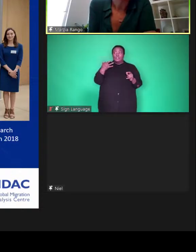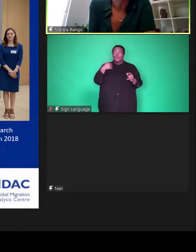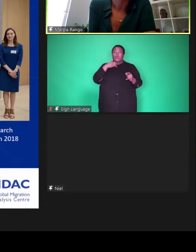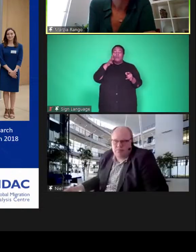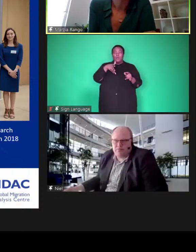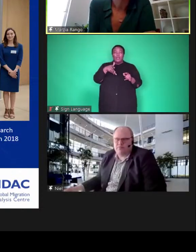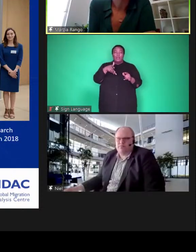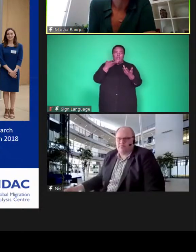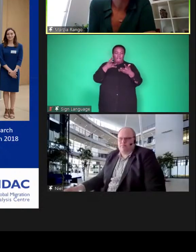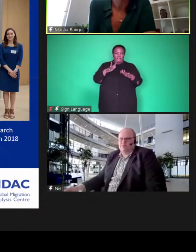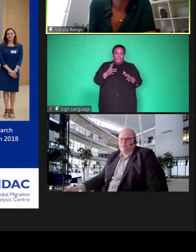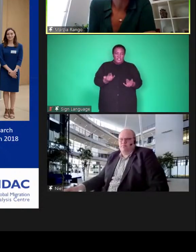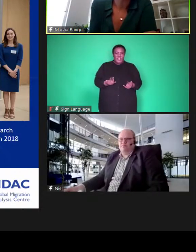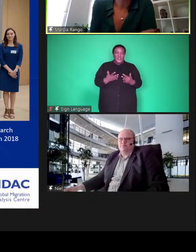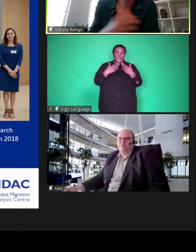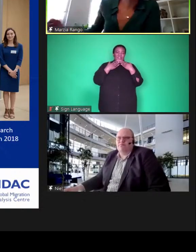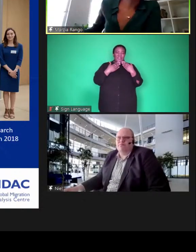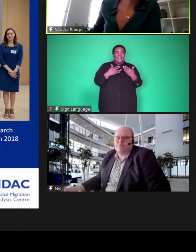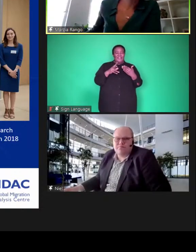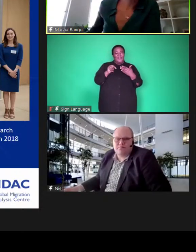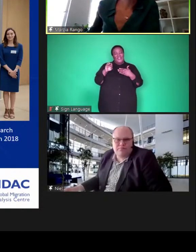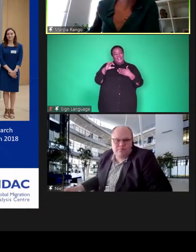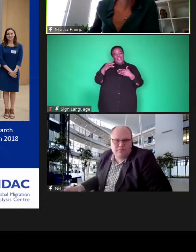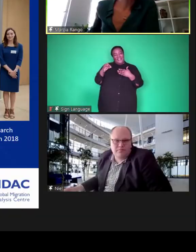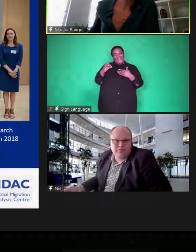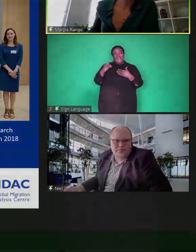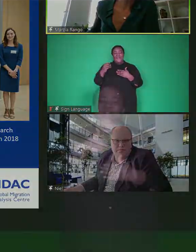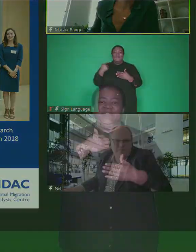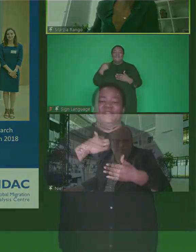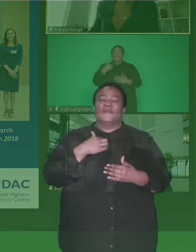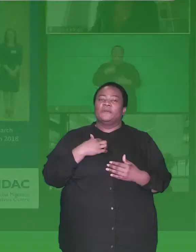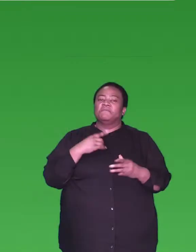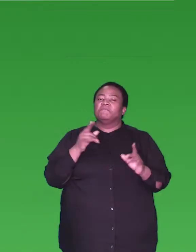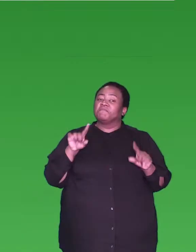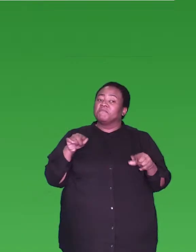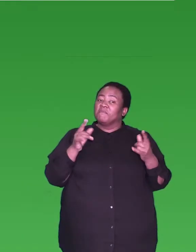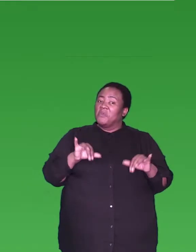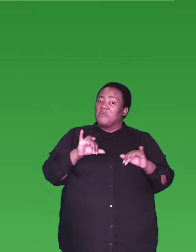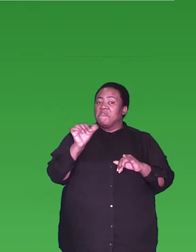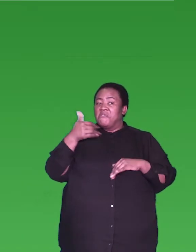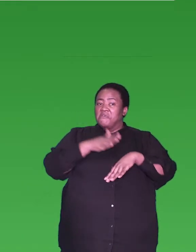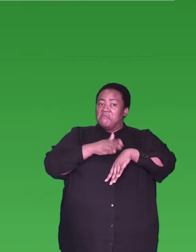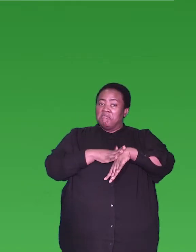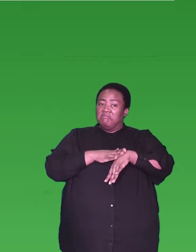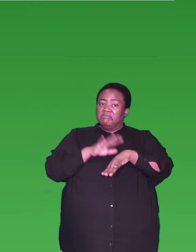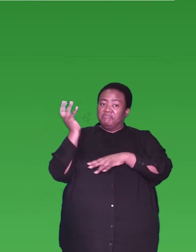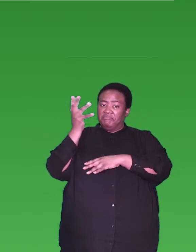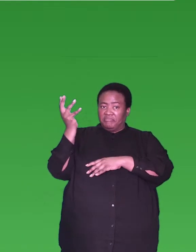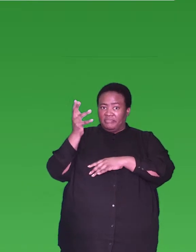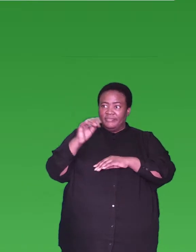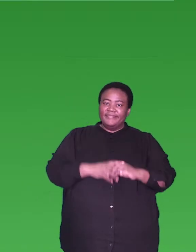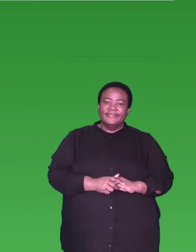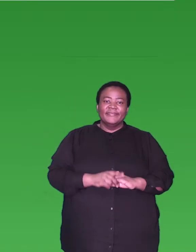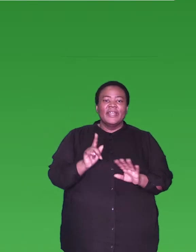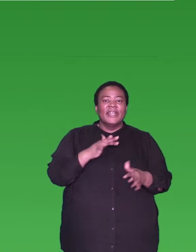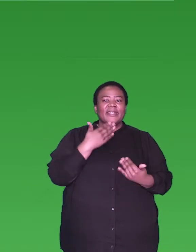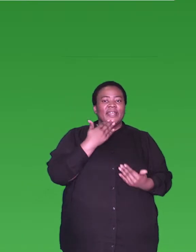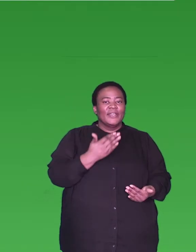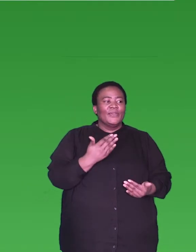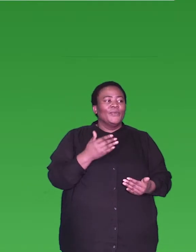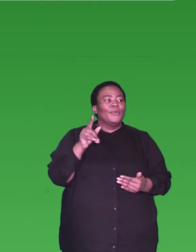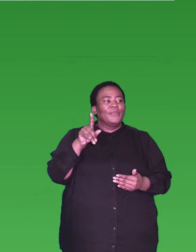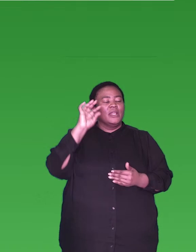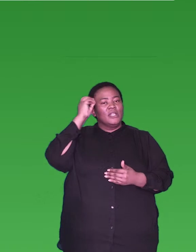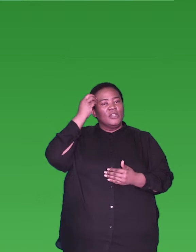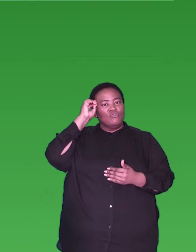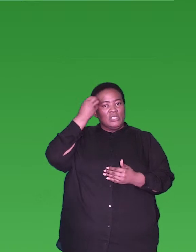you so much, Neil. I'm looking forward to your presentations as well. Thank you. Thank you very much, Marja. That was really, really very